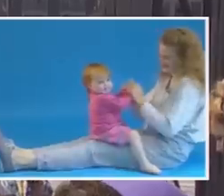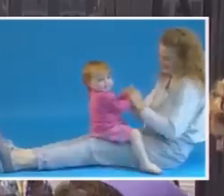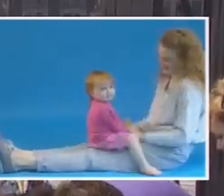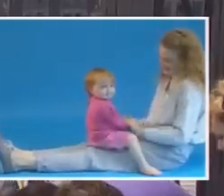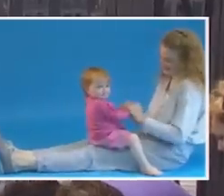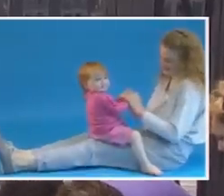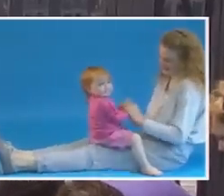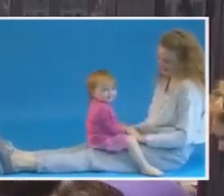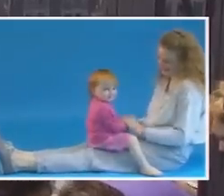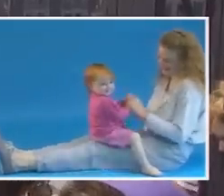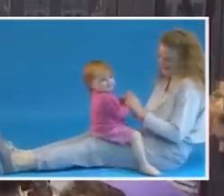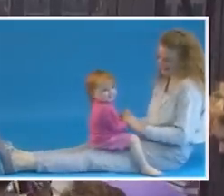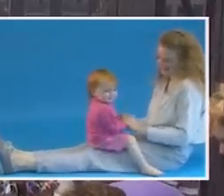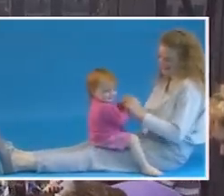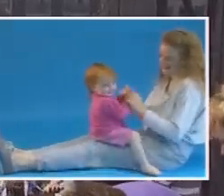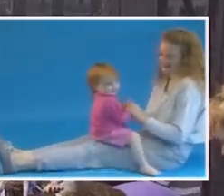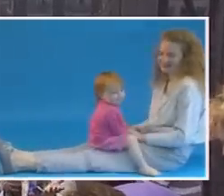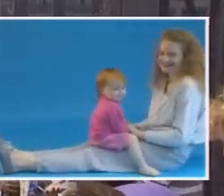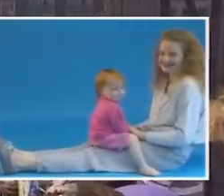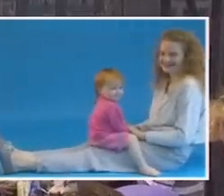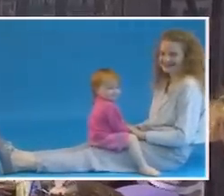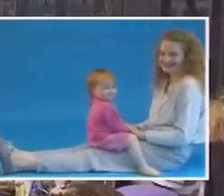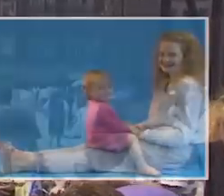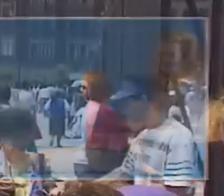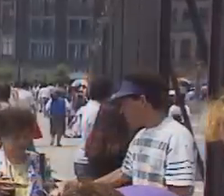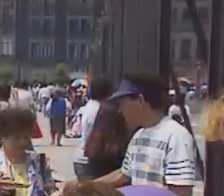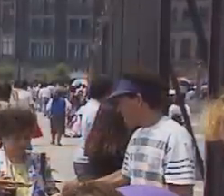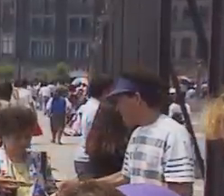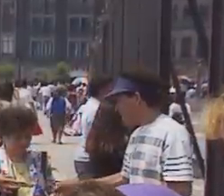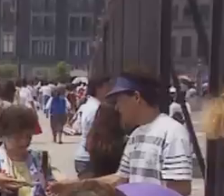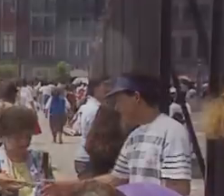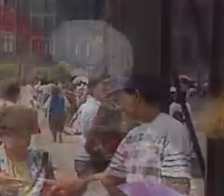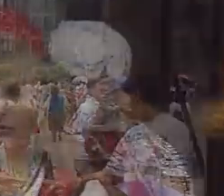hog. Home again, joggity jog.